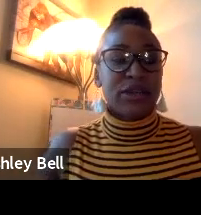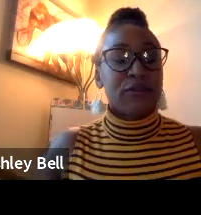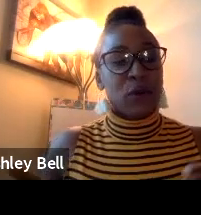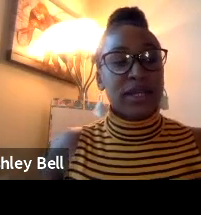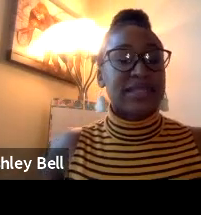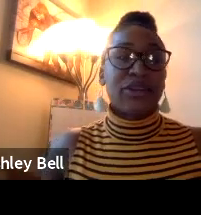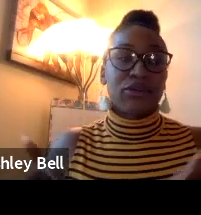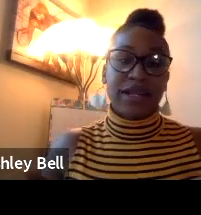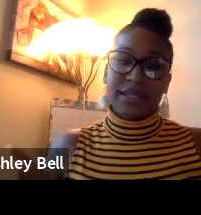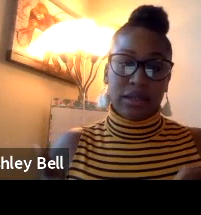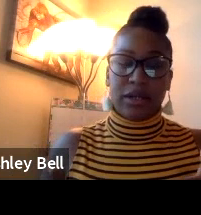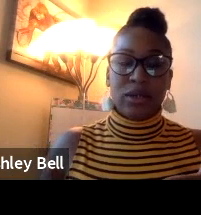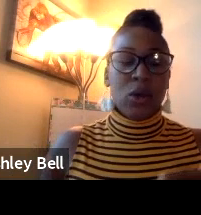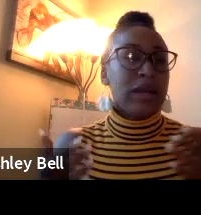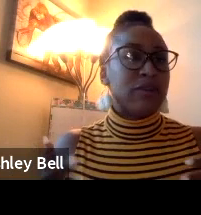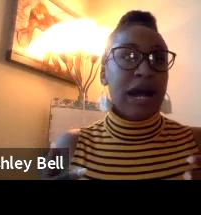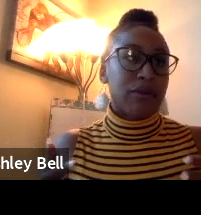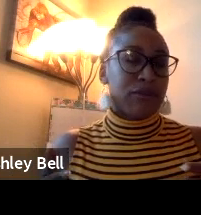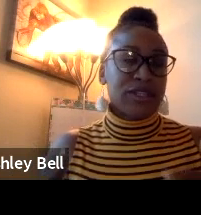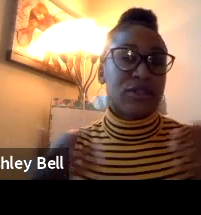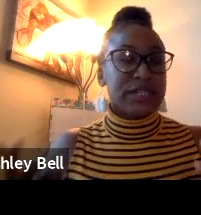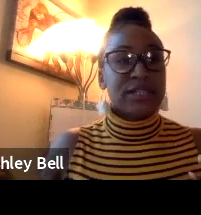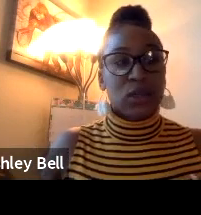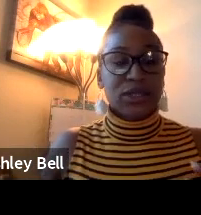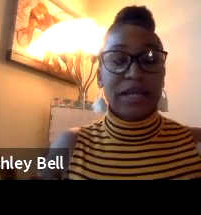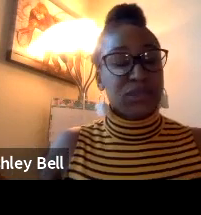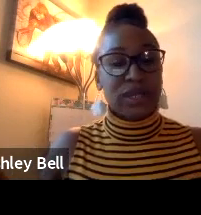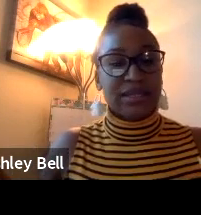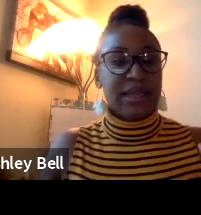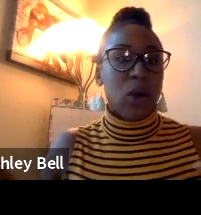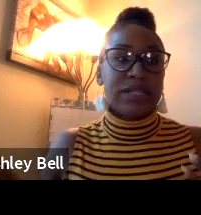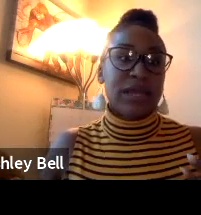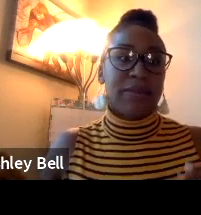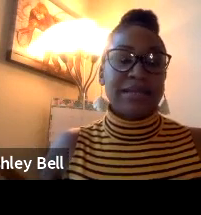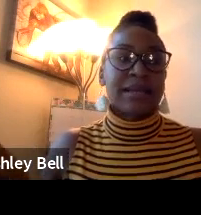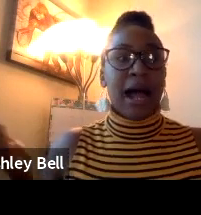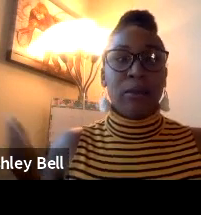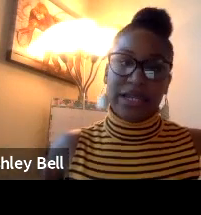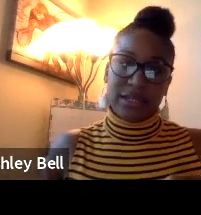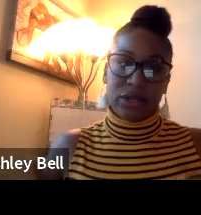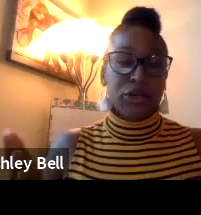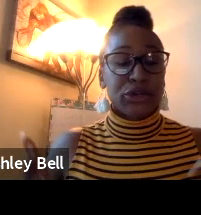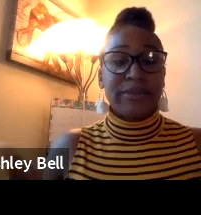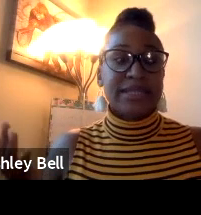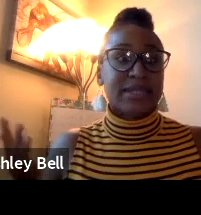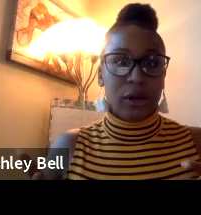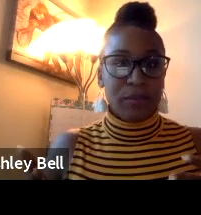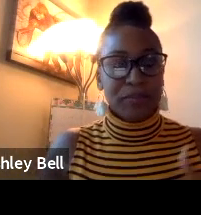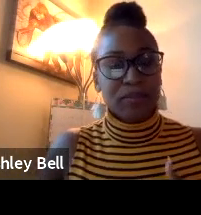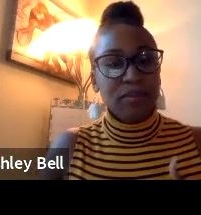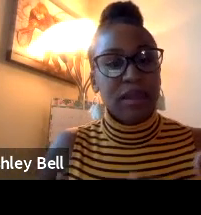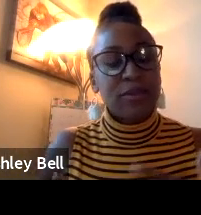means that you're focused and you're ready to learn. Whenever I refer to the green zone to my students, they always know that means I'm ready to learn. Green means